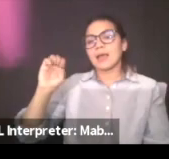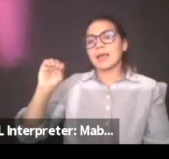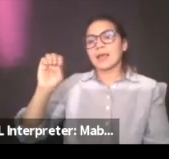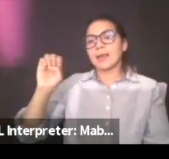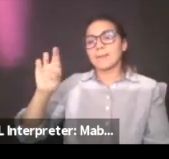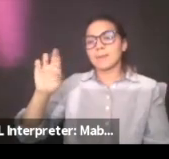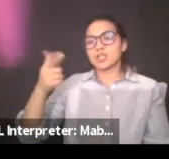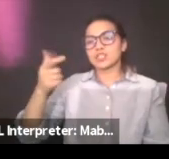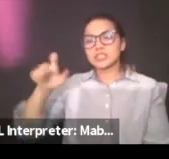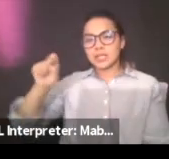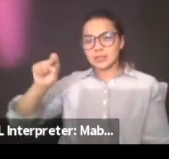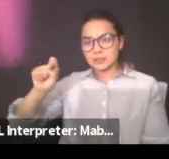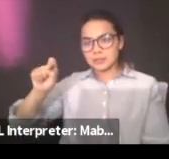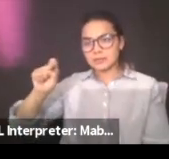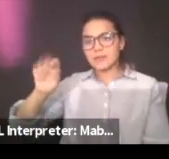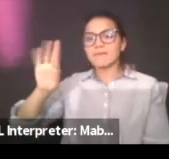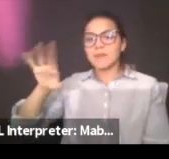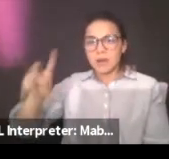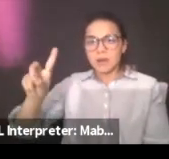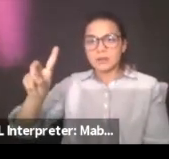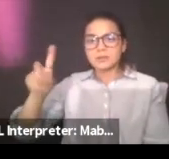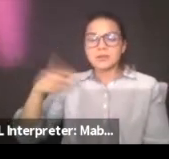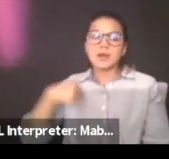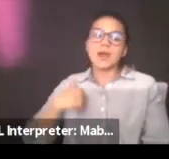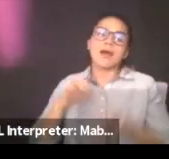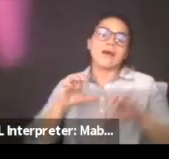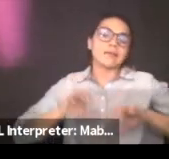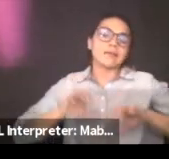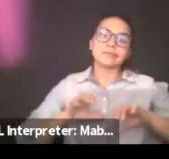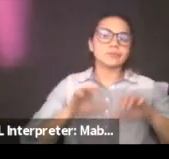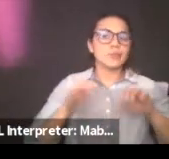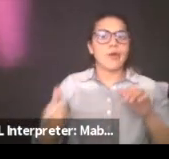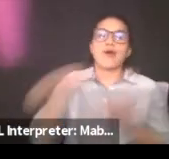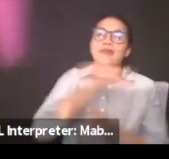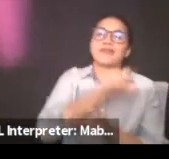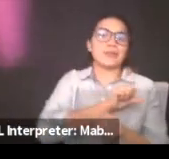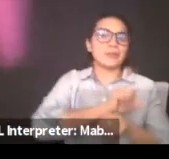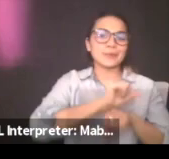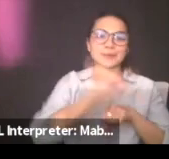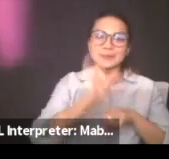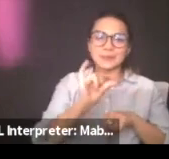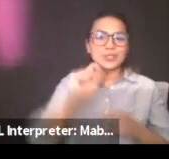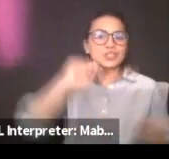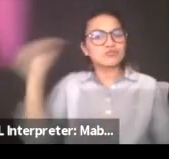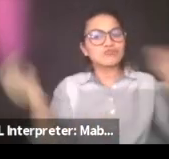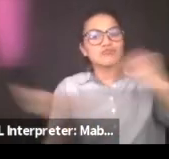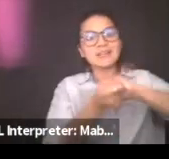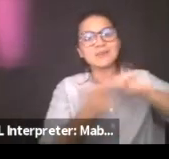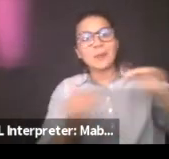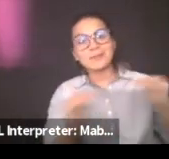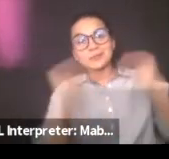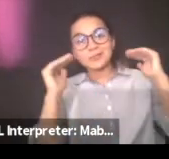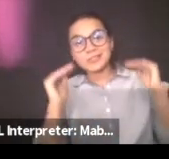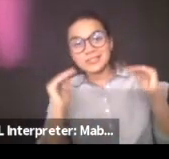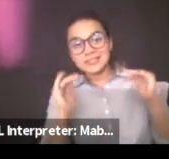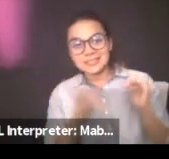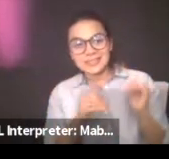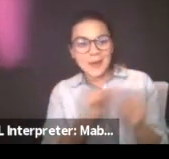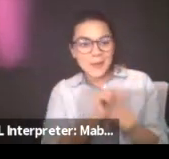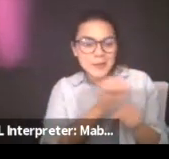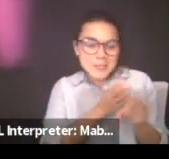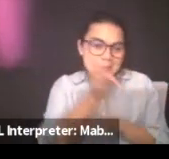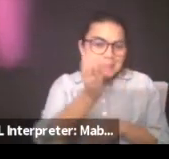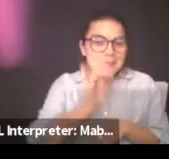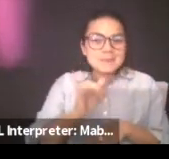my transformative justice work. I come to this work, like many of you, from my time at a local rape